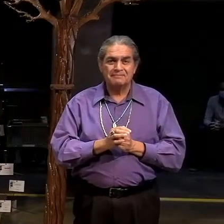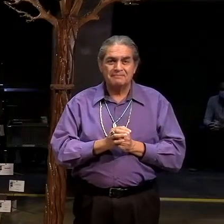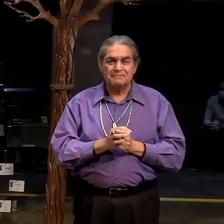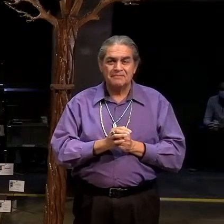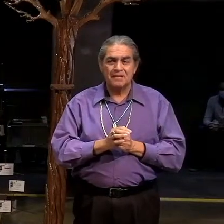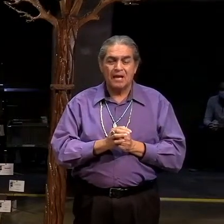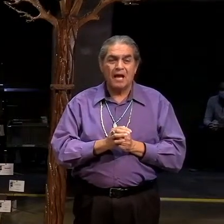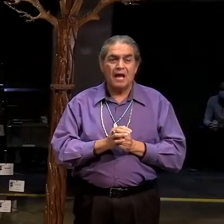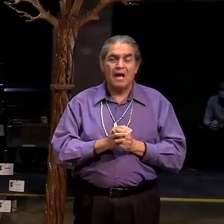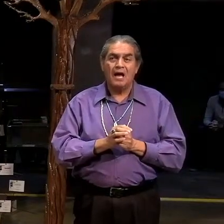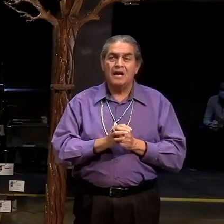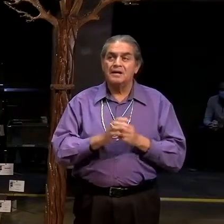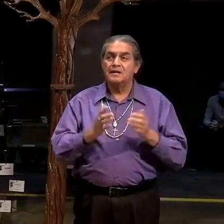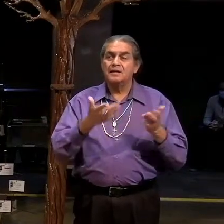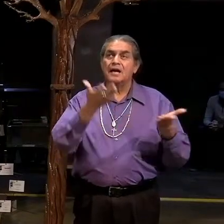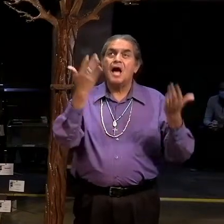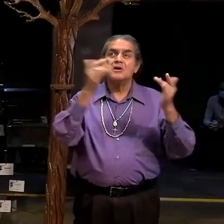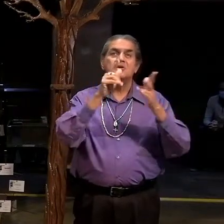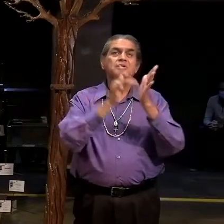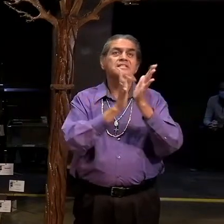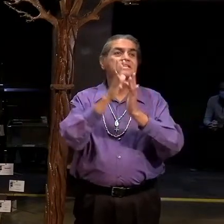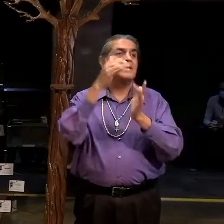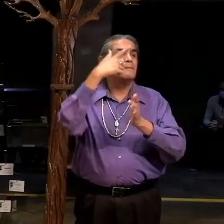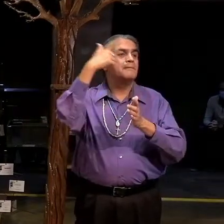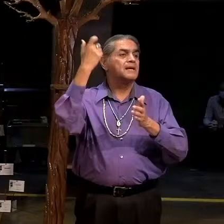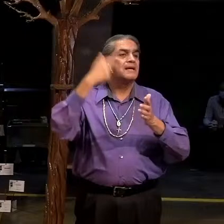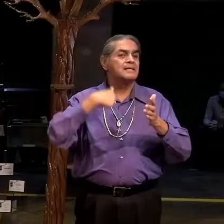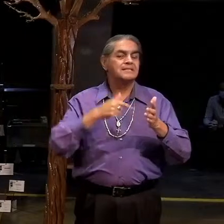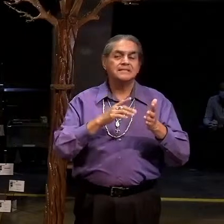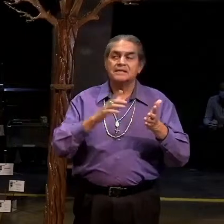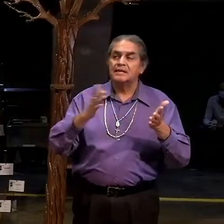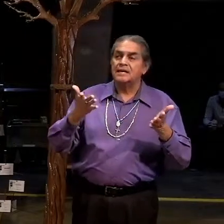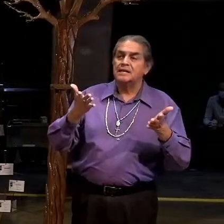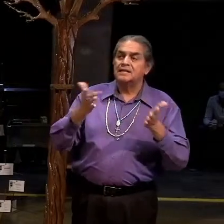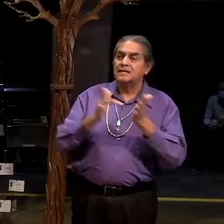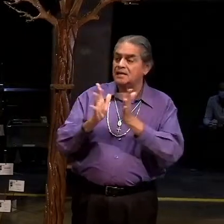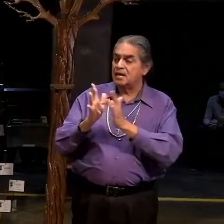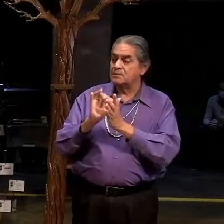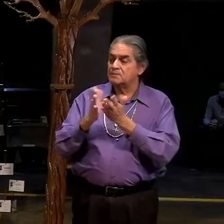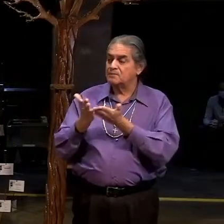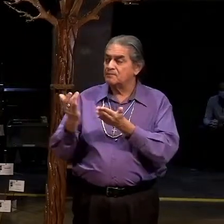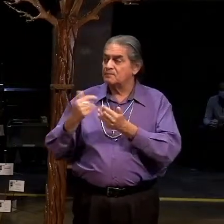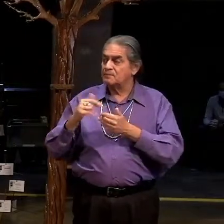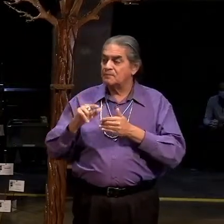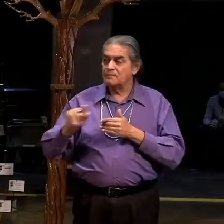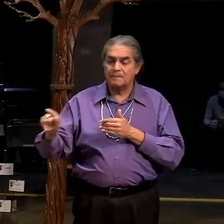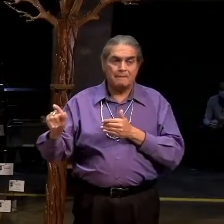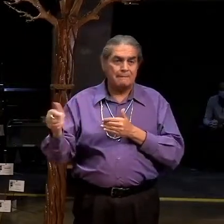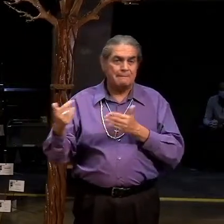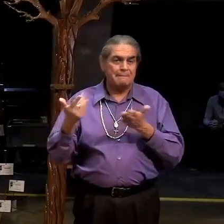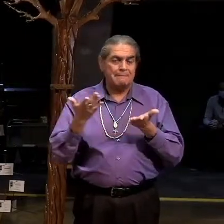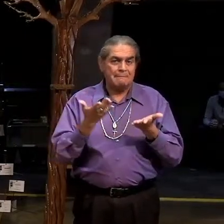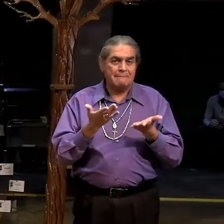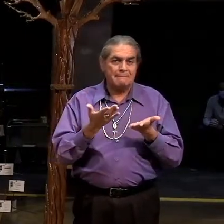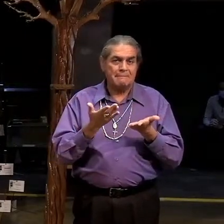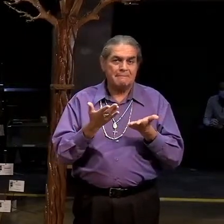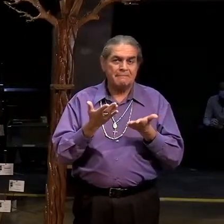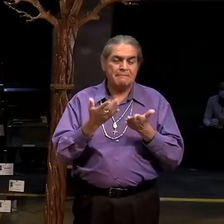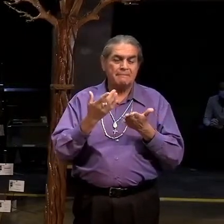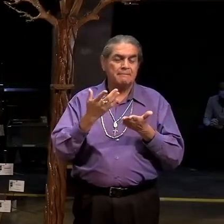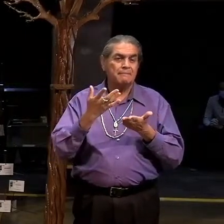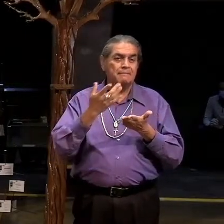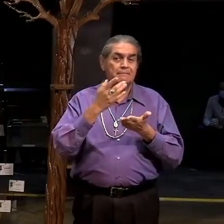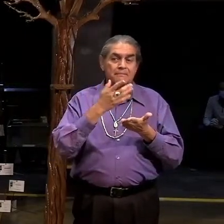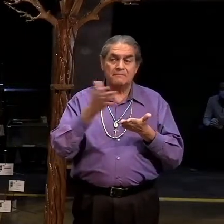to come with Jesus, because the Gospel of Mark comes today from the Garden of Gethsemane. They're